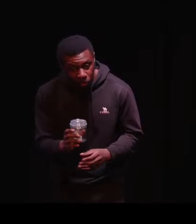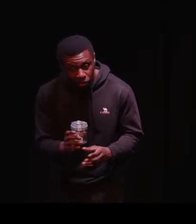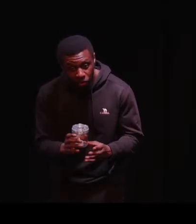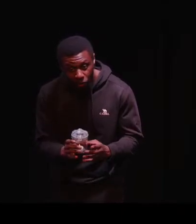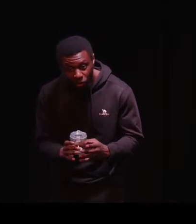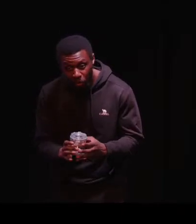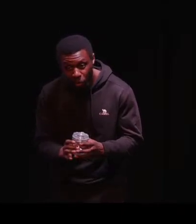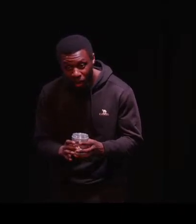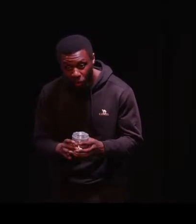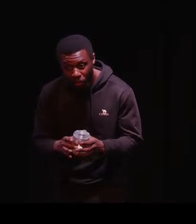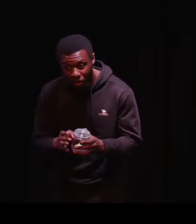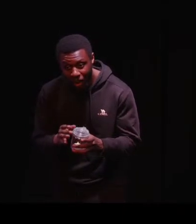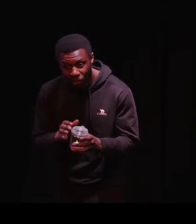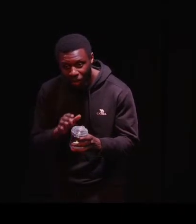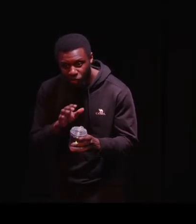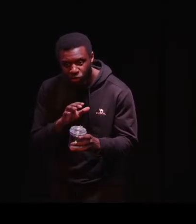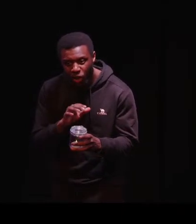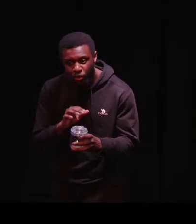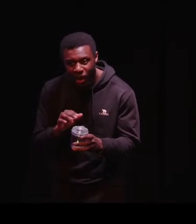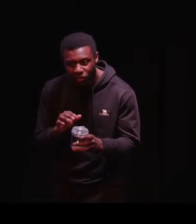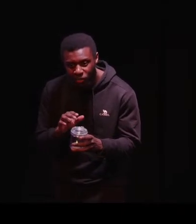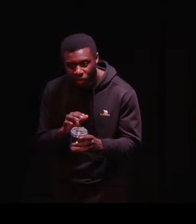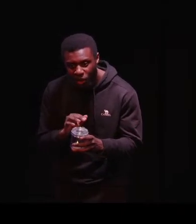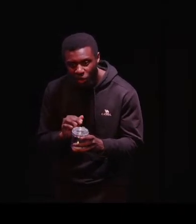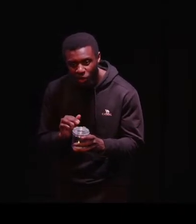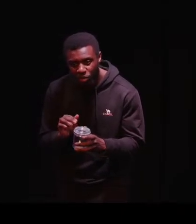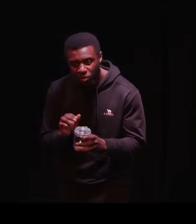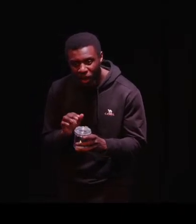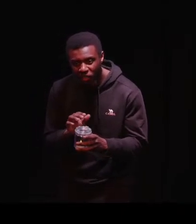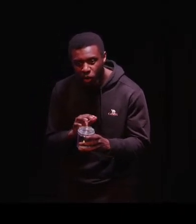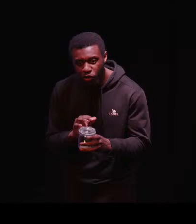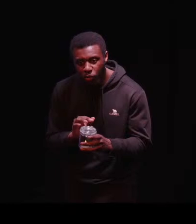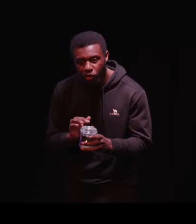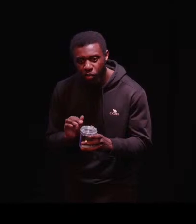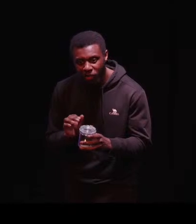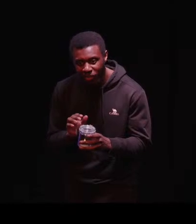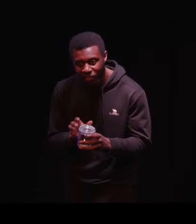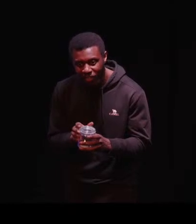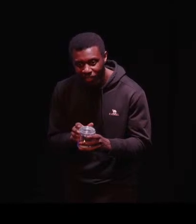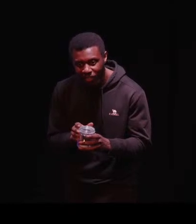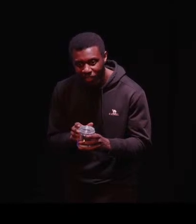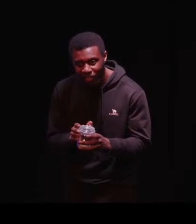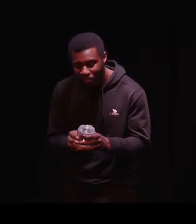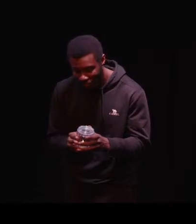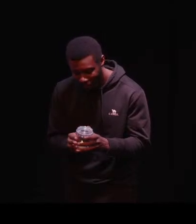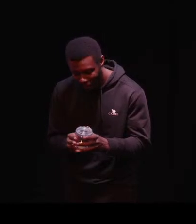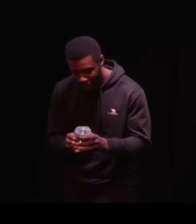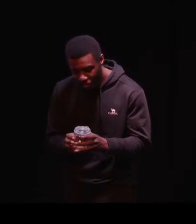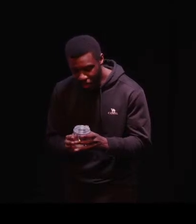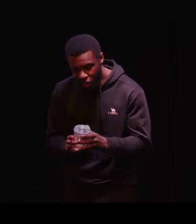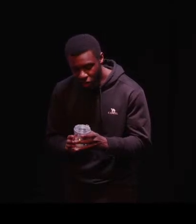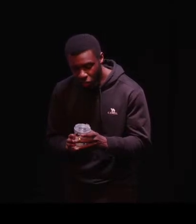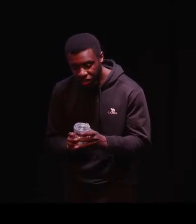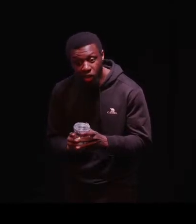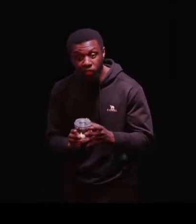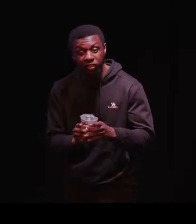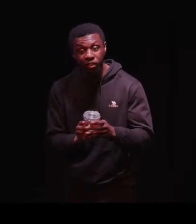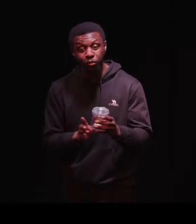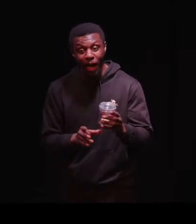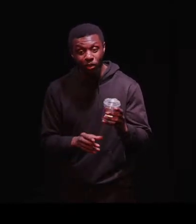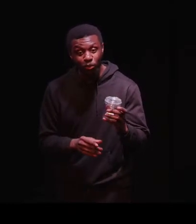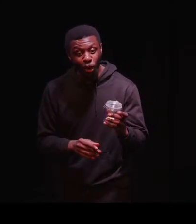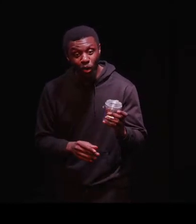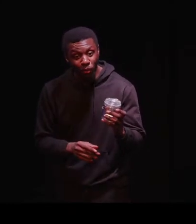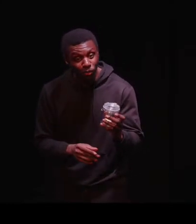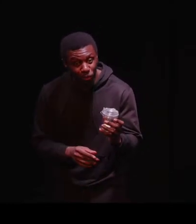Such a burst of wonder broke out within an hour that songwriters couldn't find the words to express it. Then another one said, "Leontes